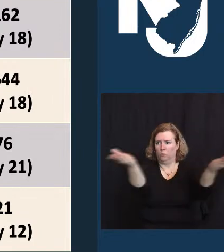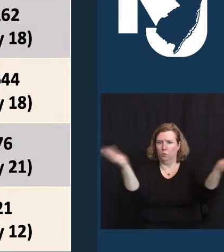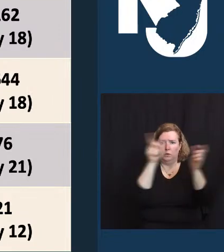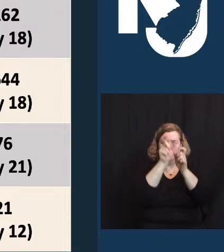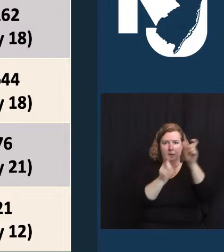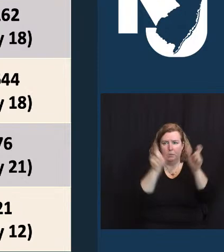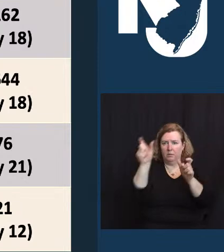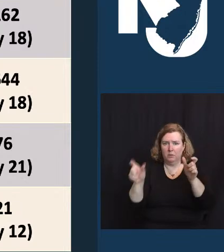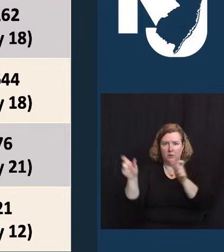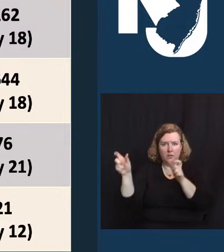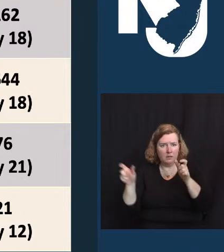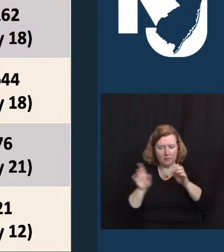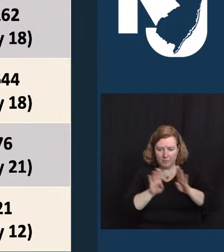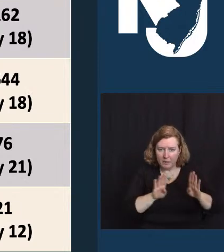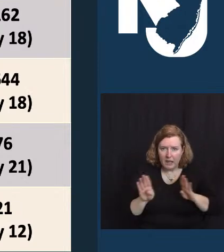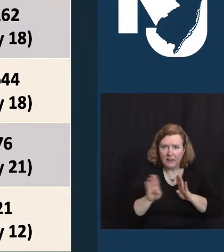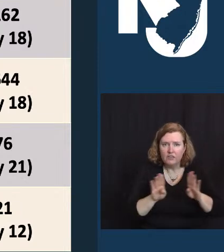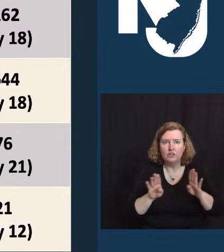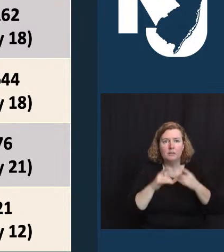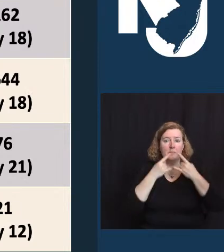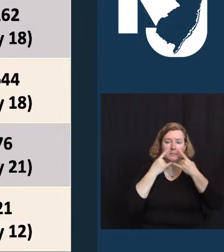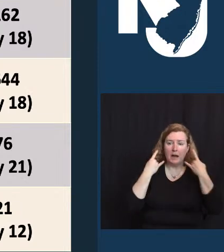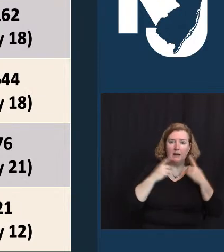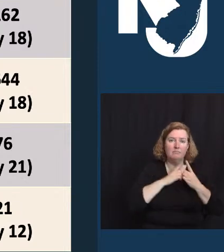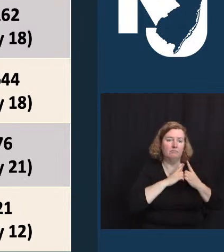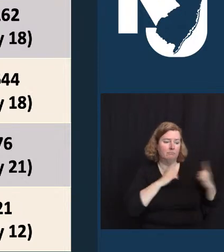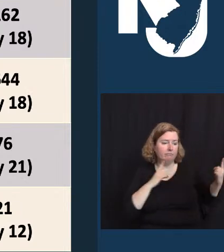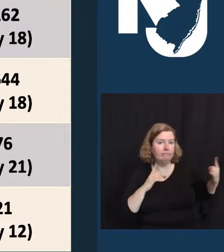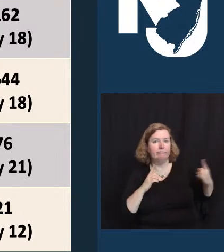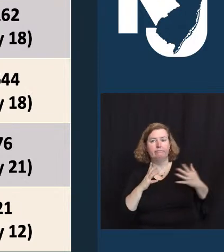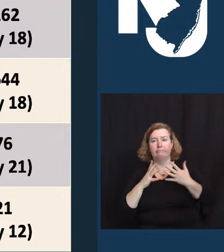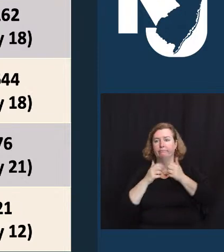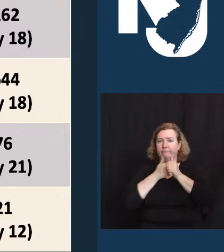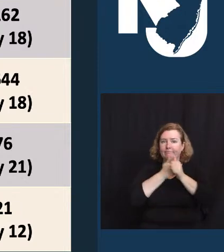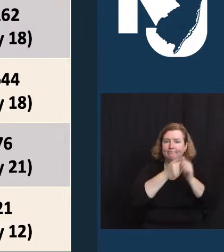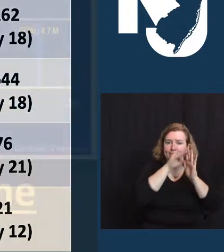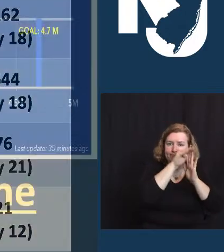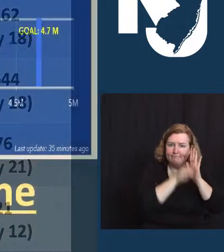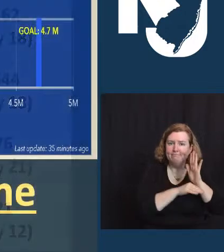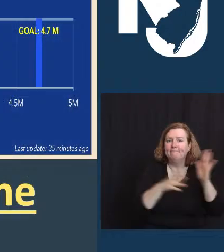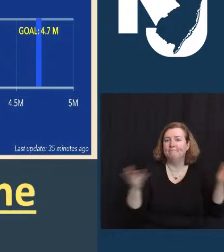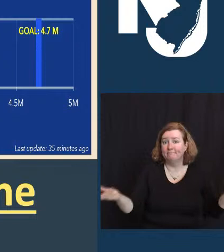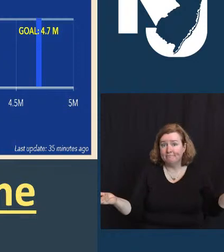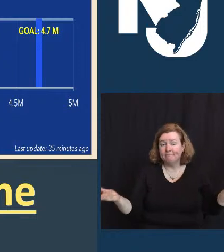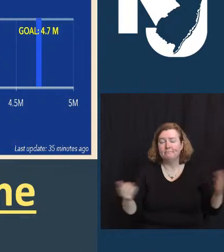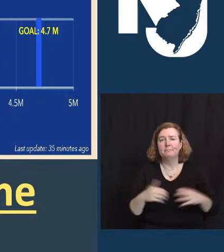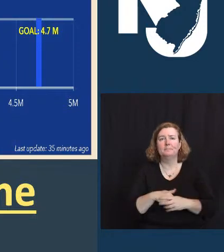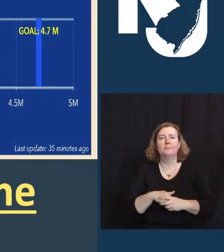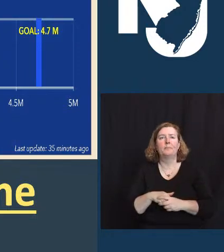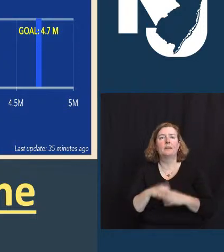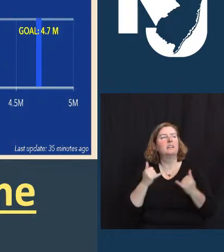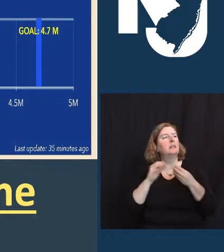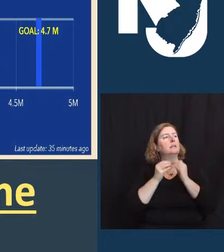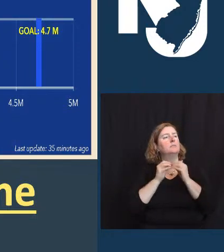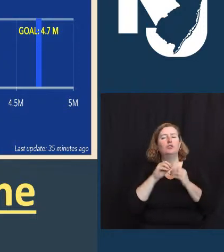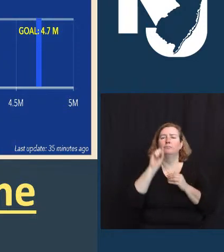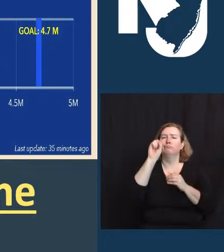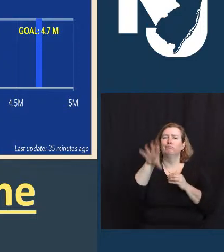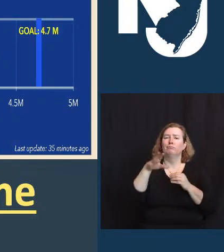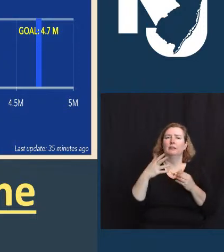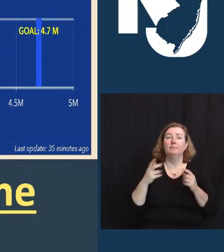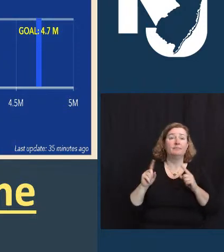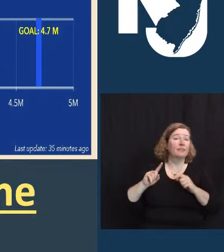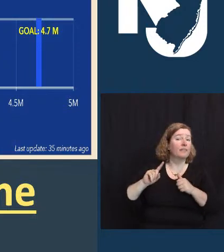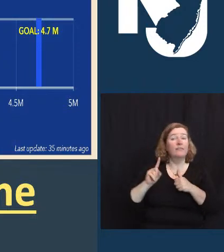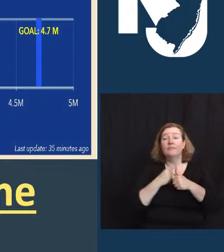more push to get this into the best place we can. With that, let's turn to some overnight numbers. First, we are reporting, this